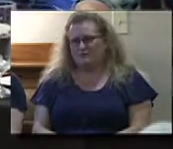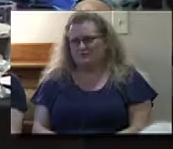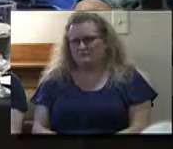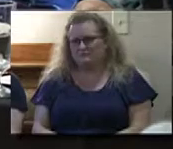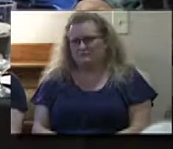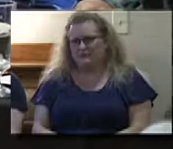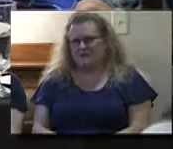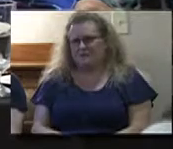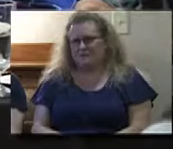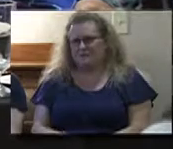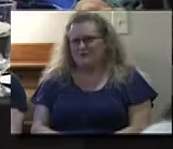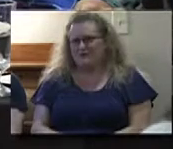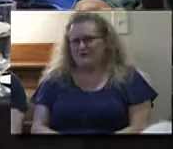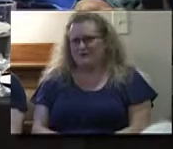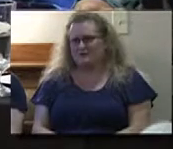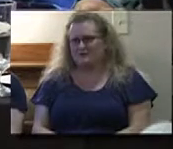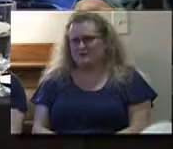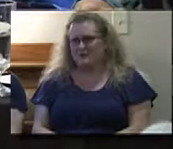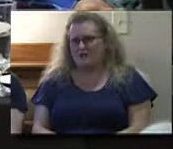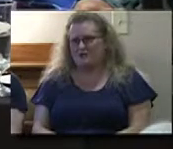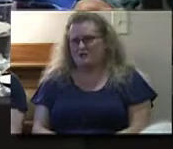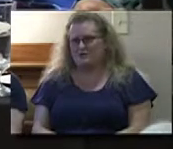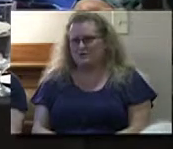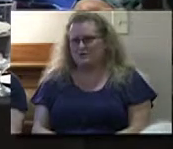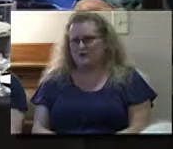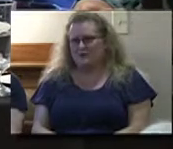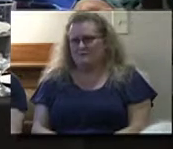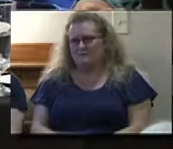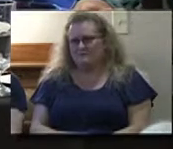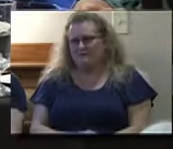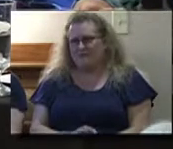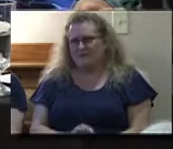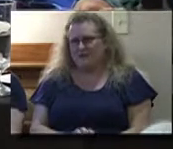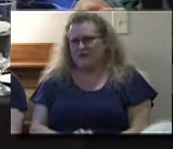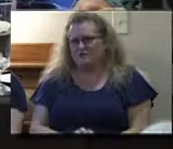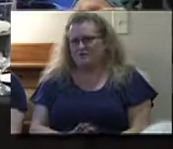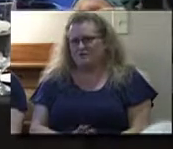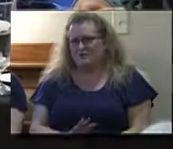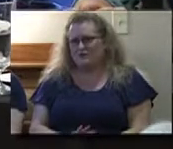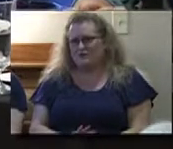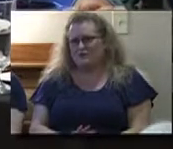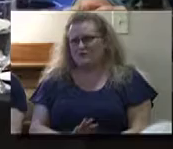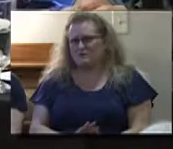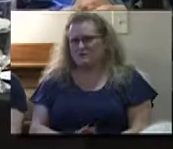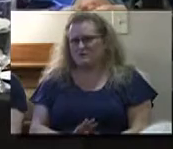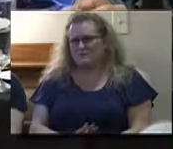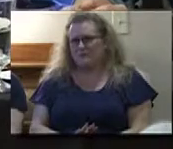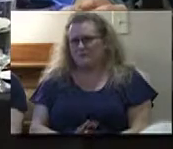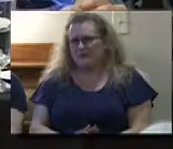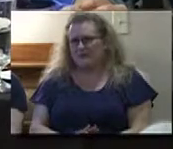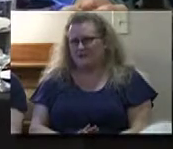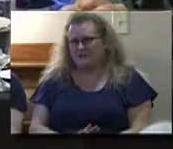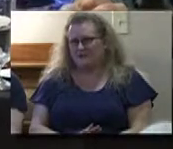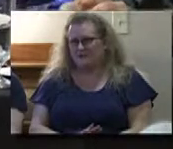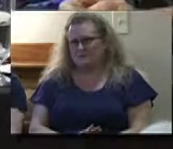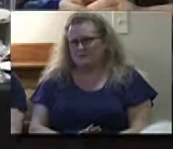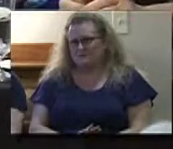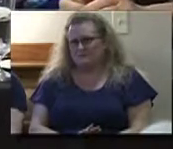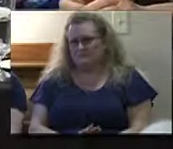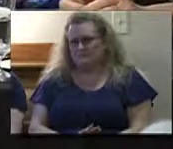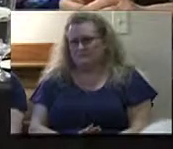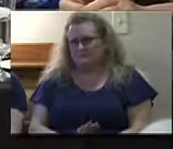know, being able to read and write English was a challenge too, because my foundation, my first language, was a spoken